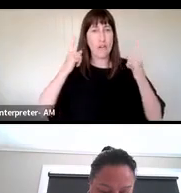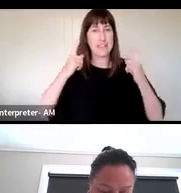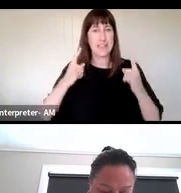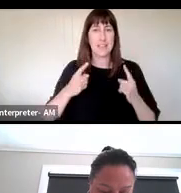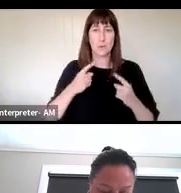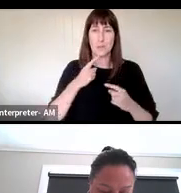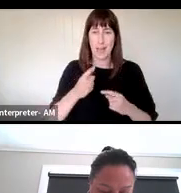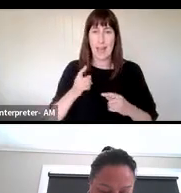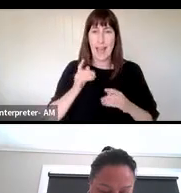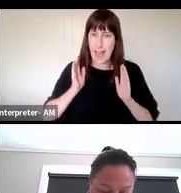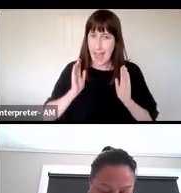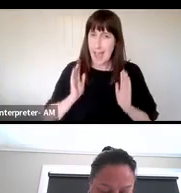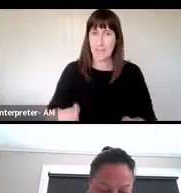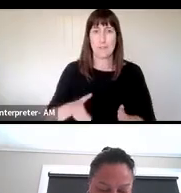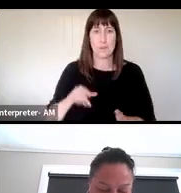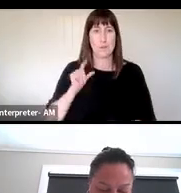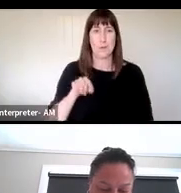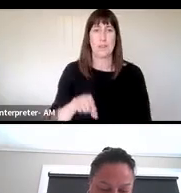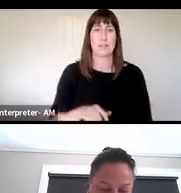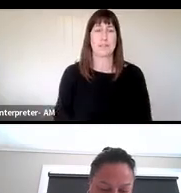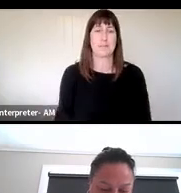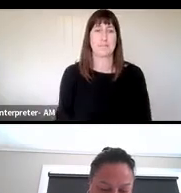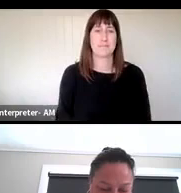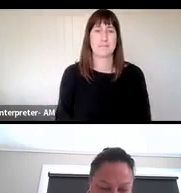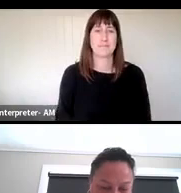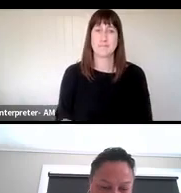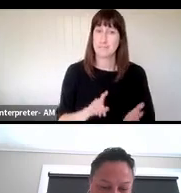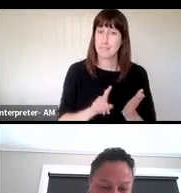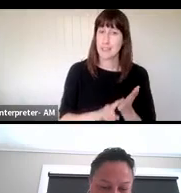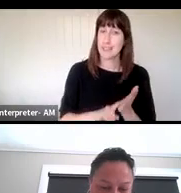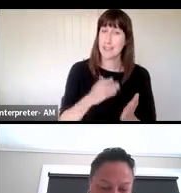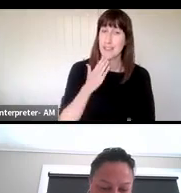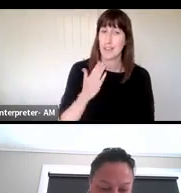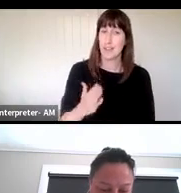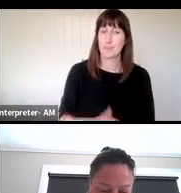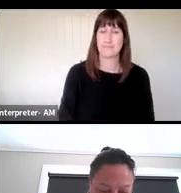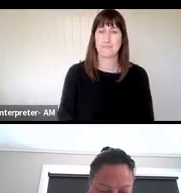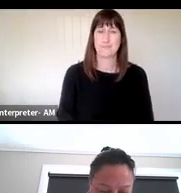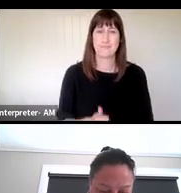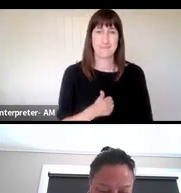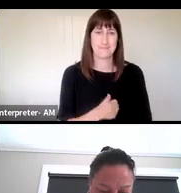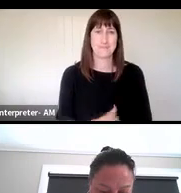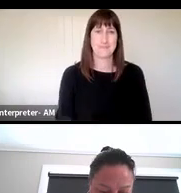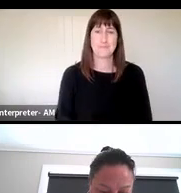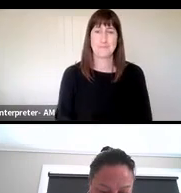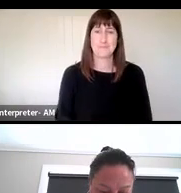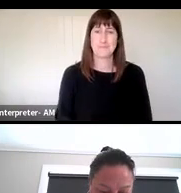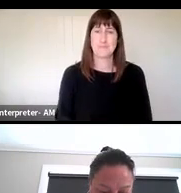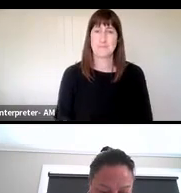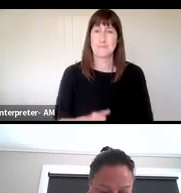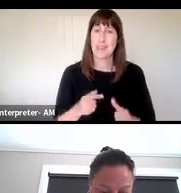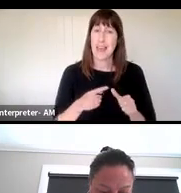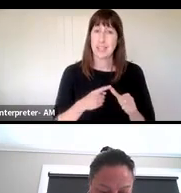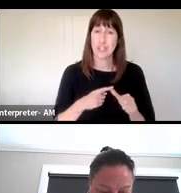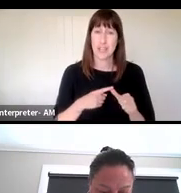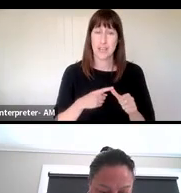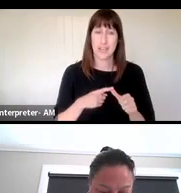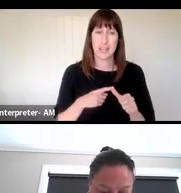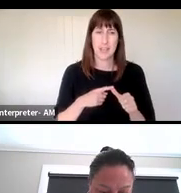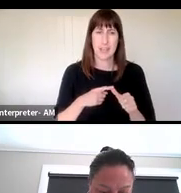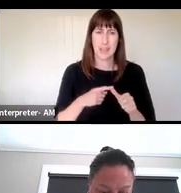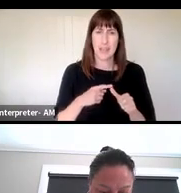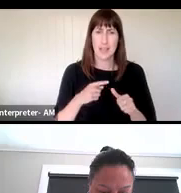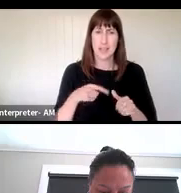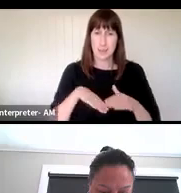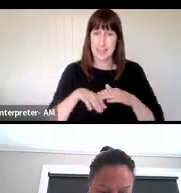has to be done. Okay, thank you. That's okay. Thank you. We have a hand up in